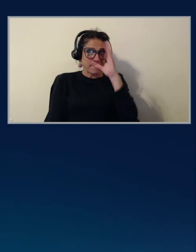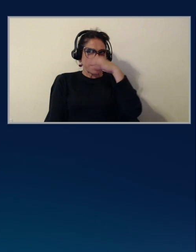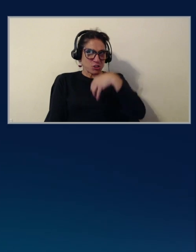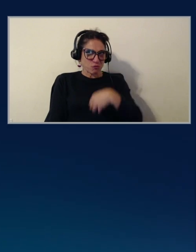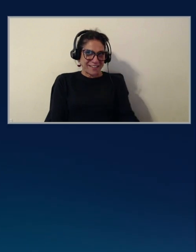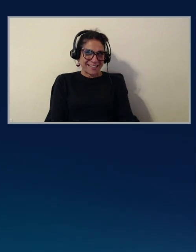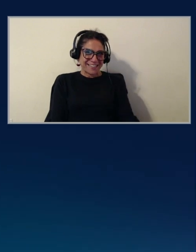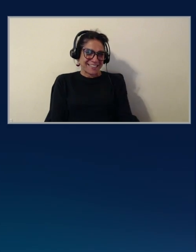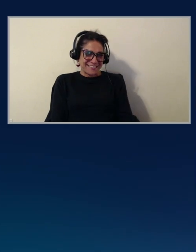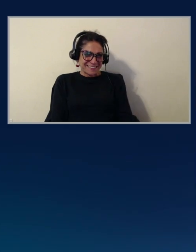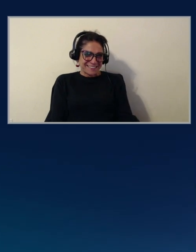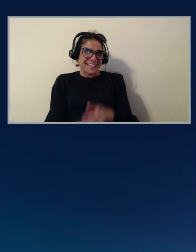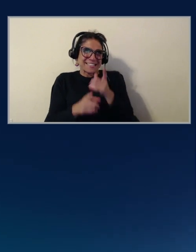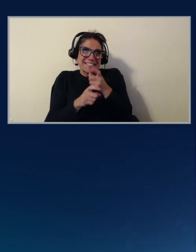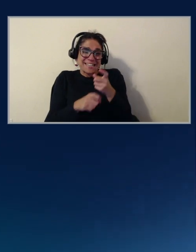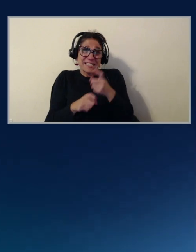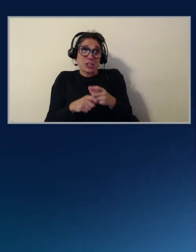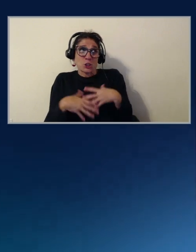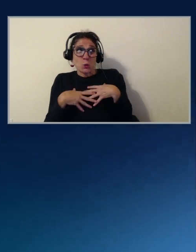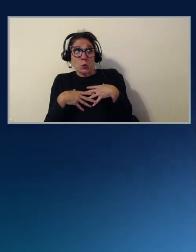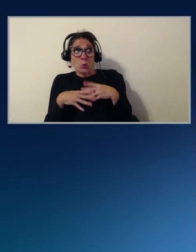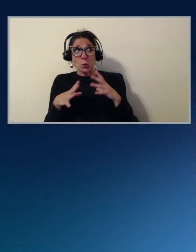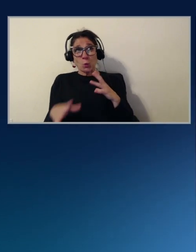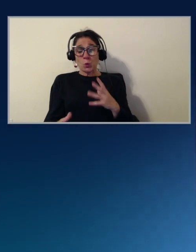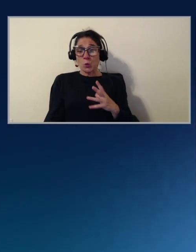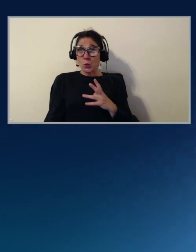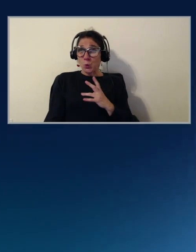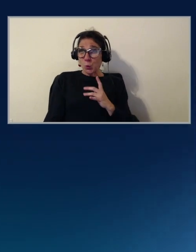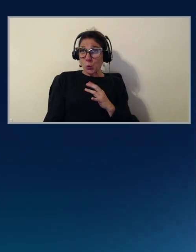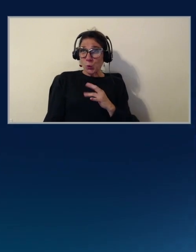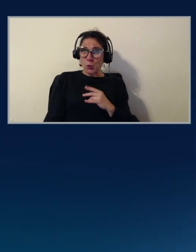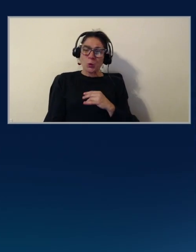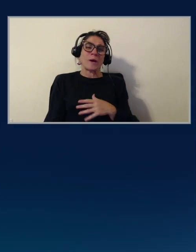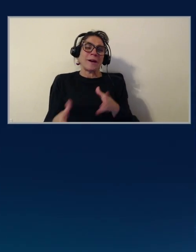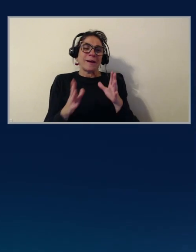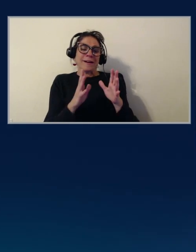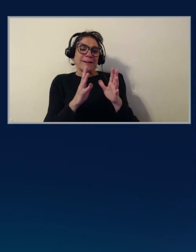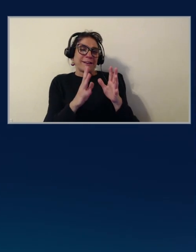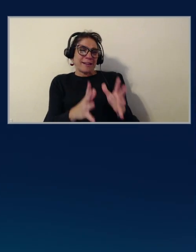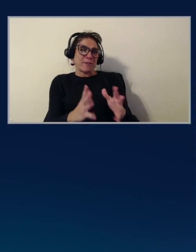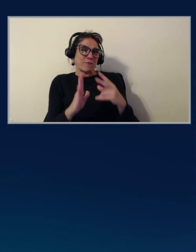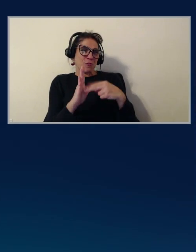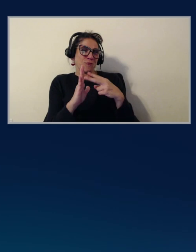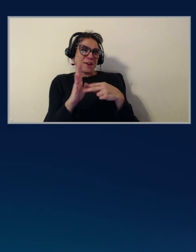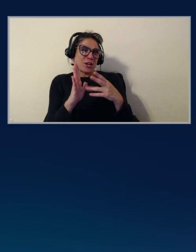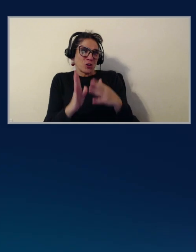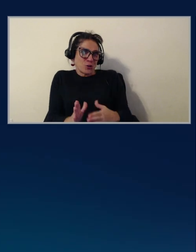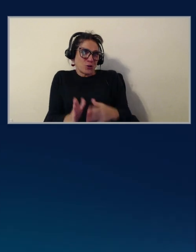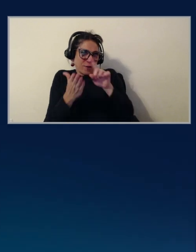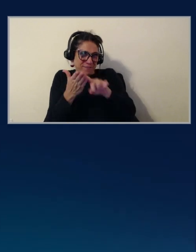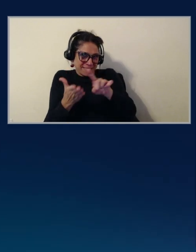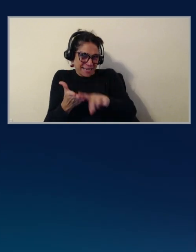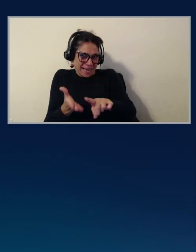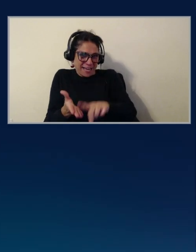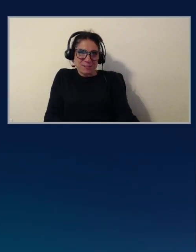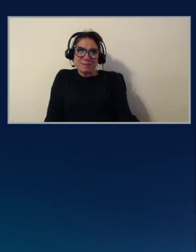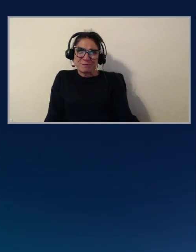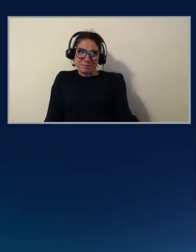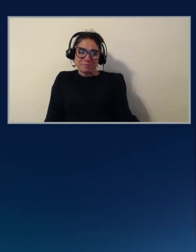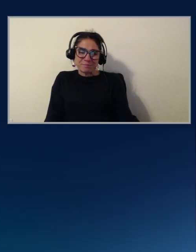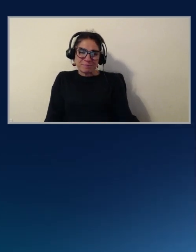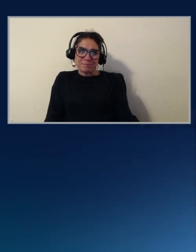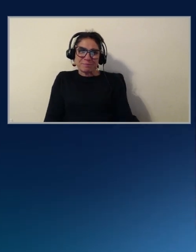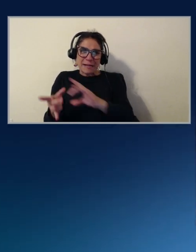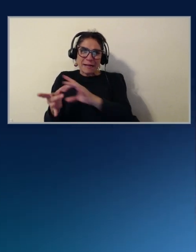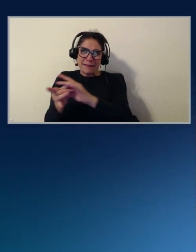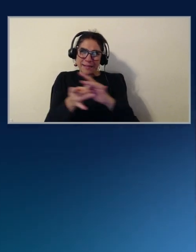teaser. I'd leave that as an exercise for the reader to go investigate, but we're pretty excited about that as well. Fantastic. That has links to the